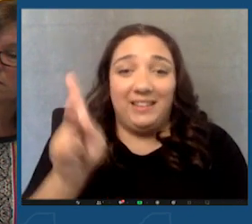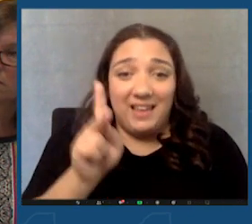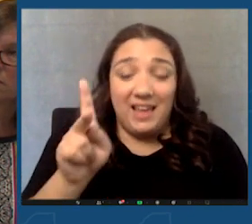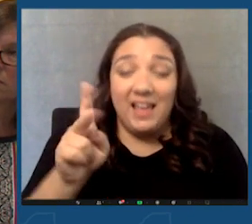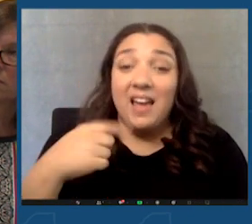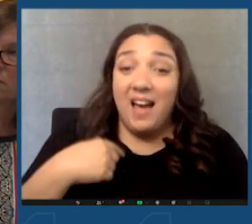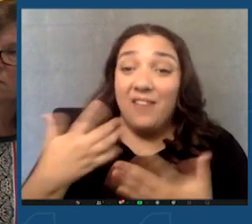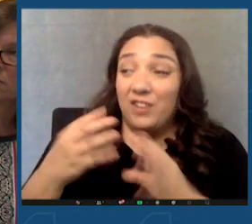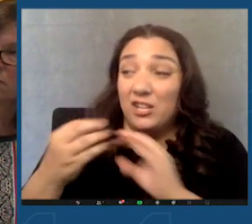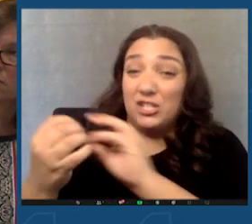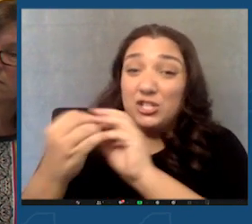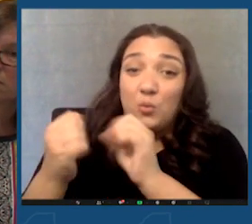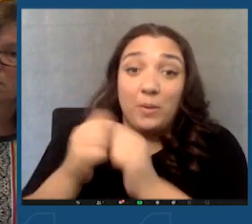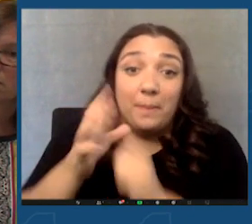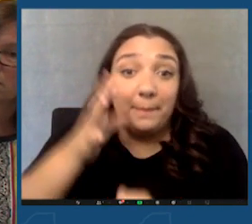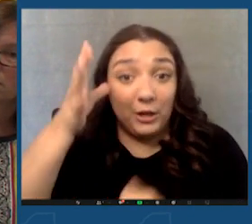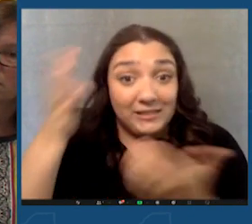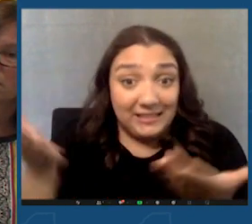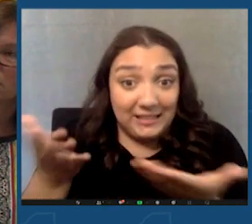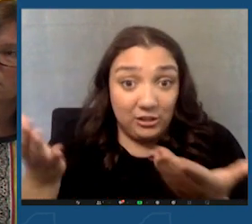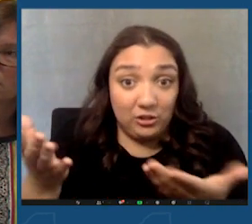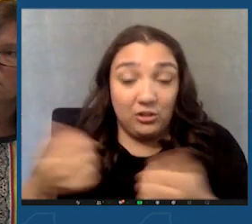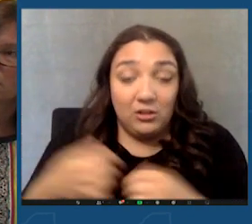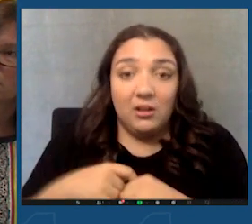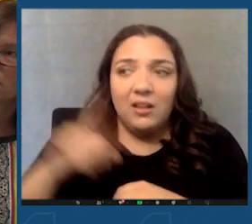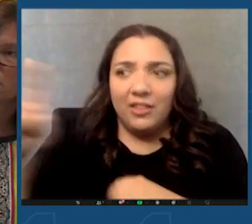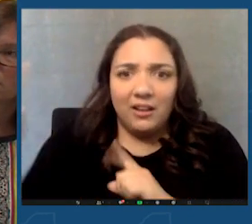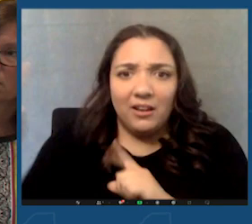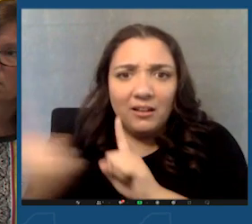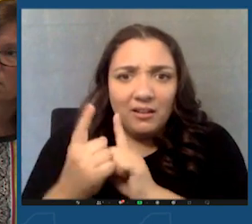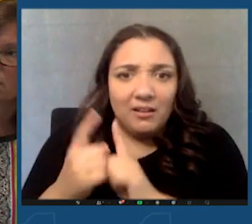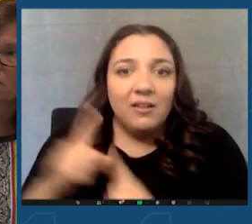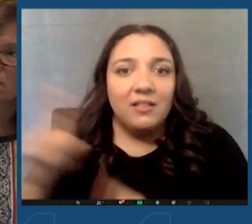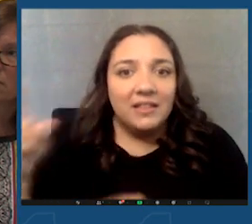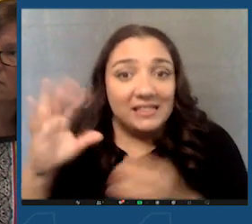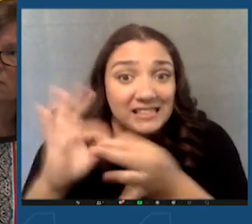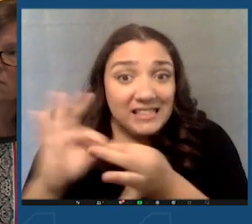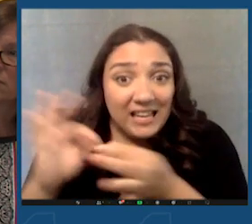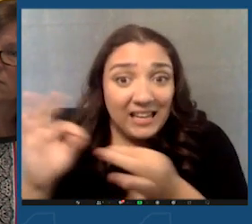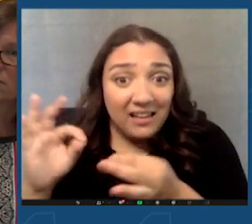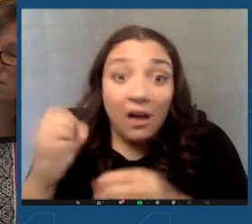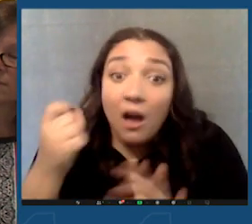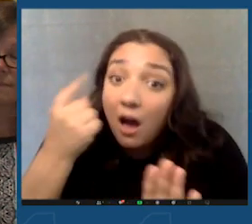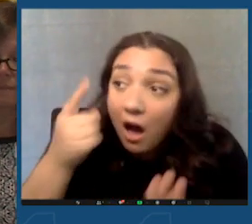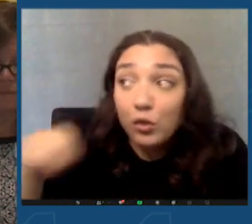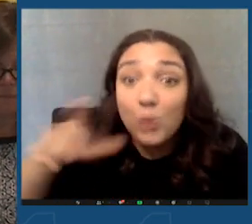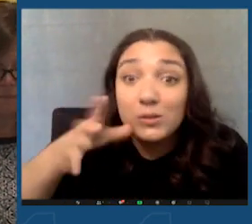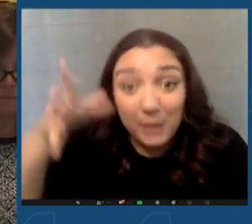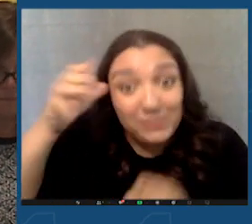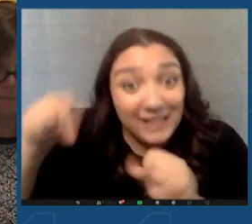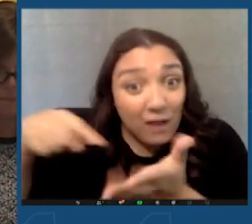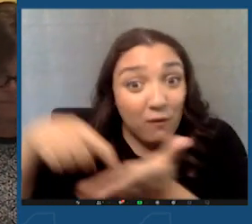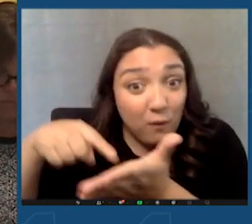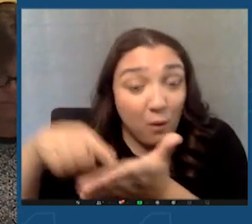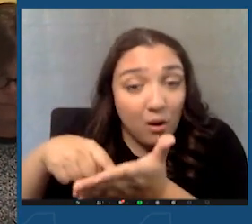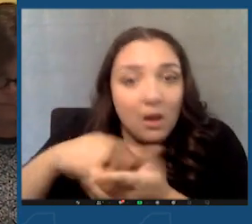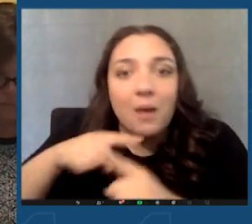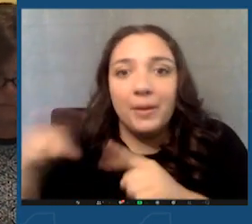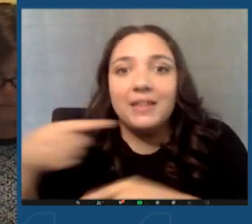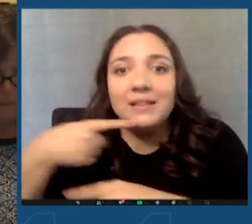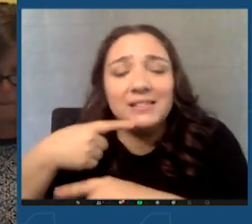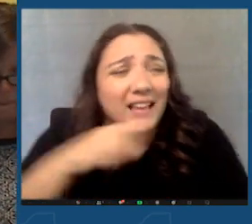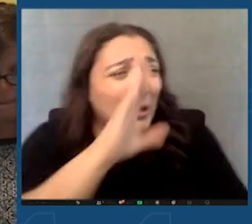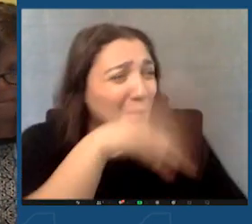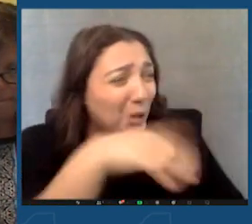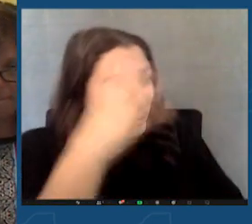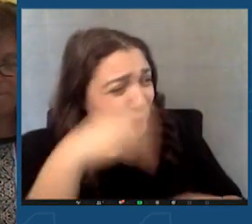come up to you and say, do you know how much it cost me? And by the way, these are the ones who could afford it, to put my child in a private pre-K